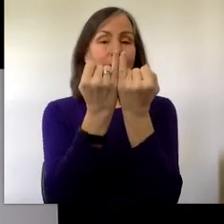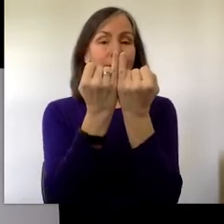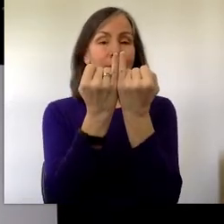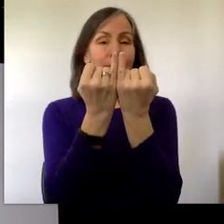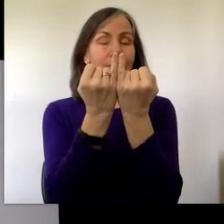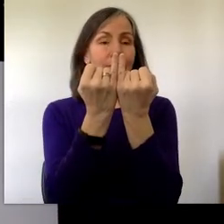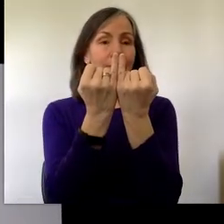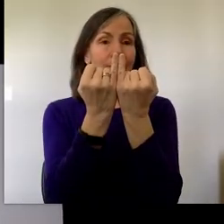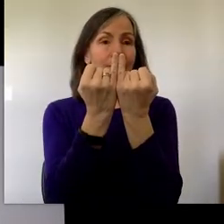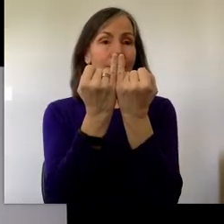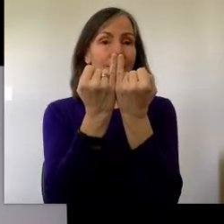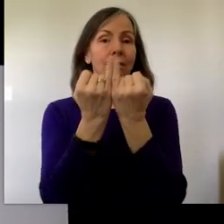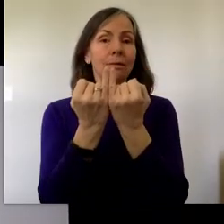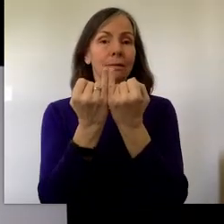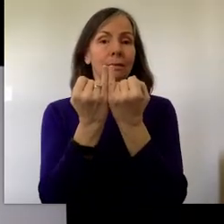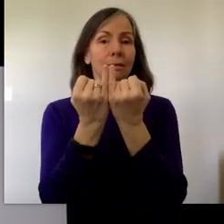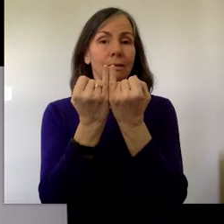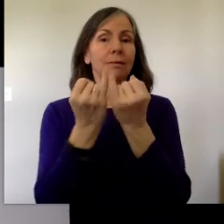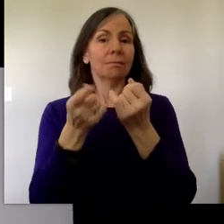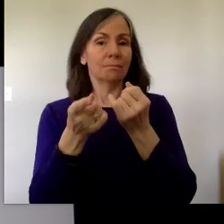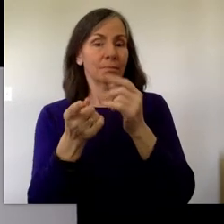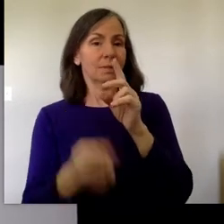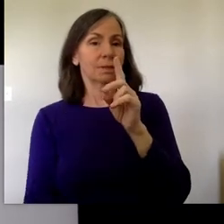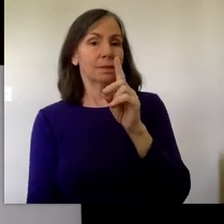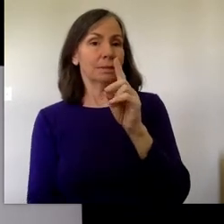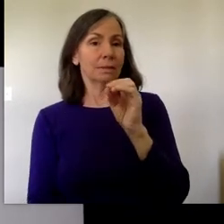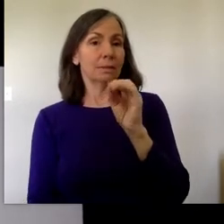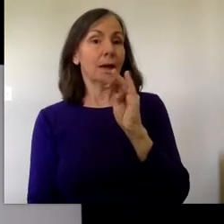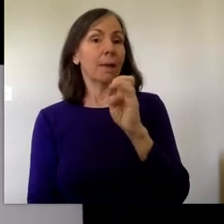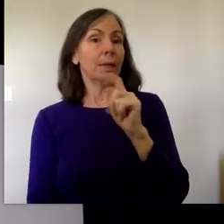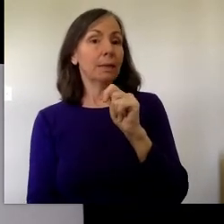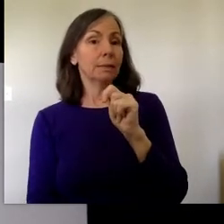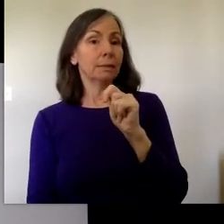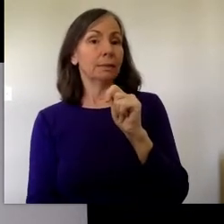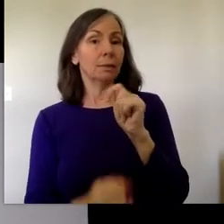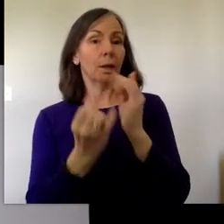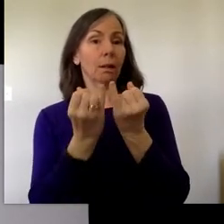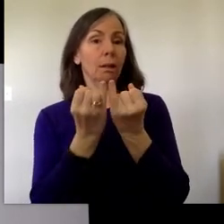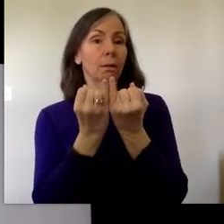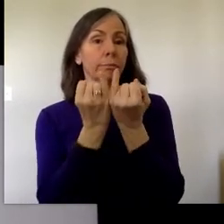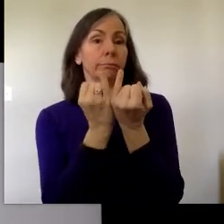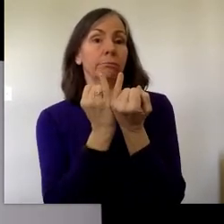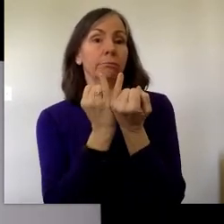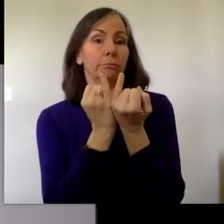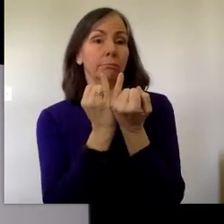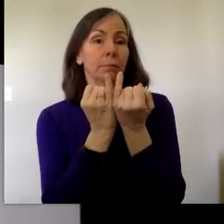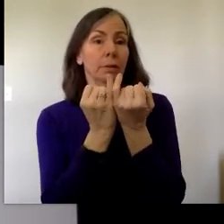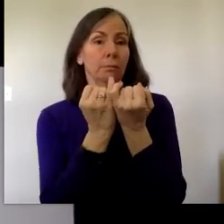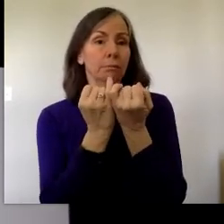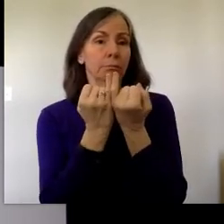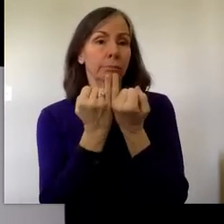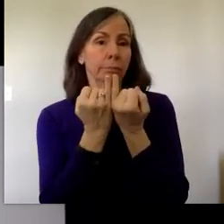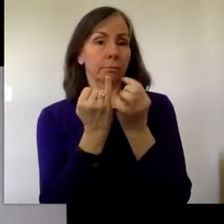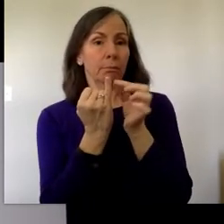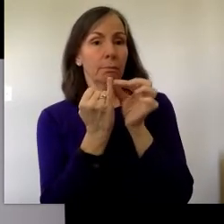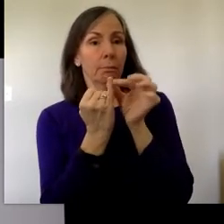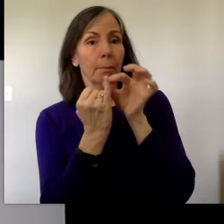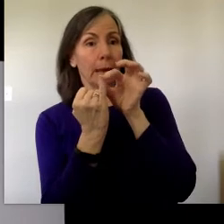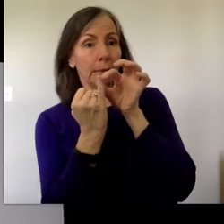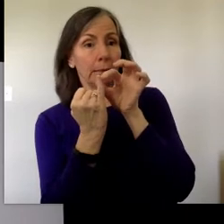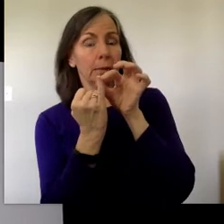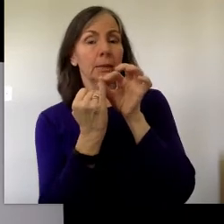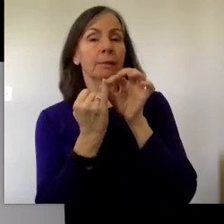pinkies, bend away from each other when they are put side by side, and the recessive,